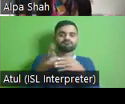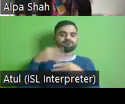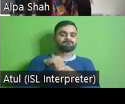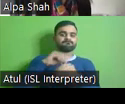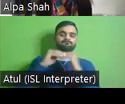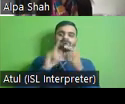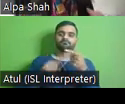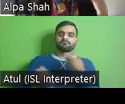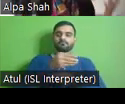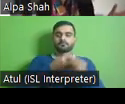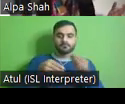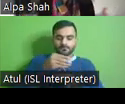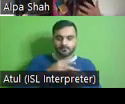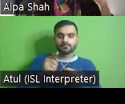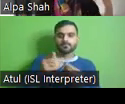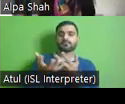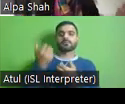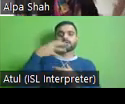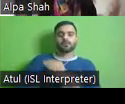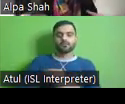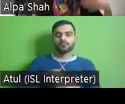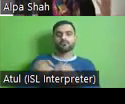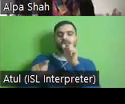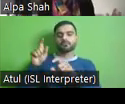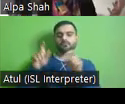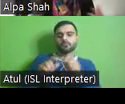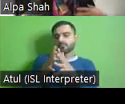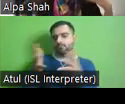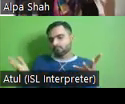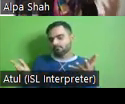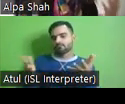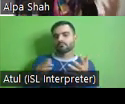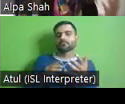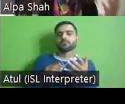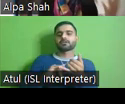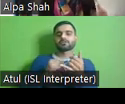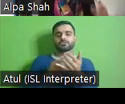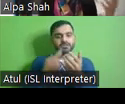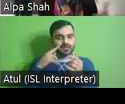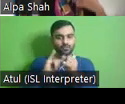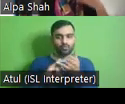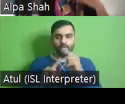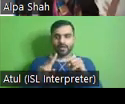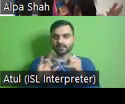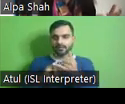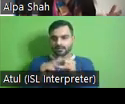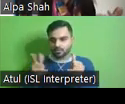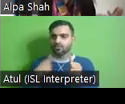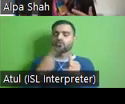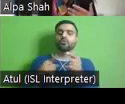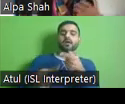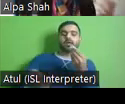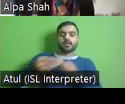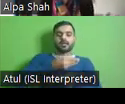progressive economists. I'm thinking about, you know, people like K.P. Kannan, Ravi Srivastava, a whole range of